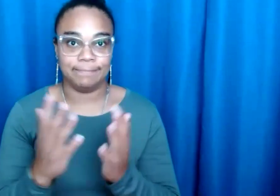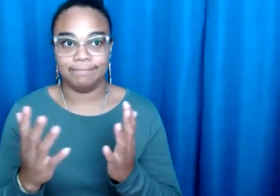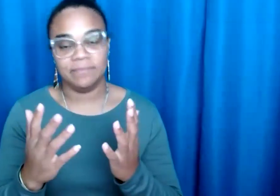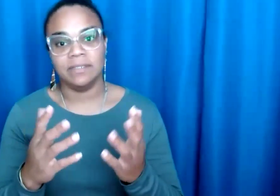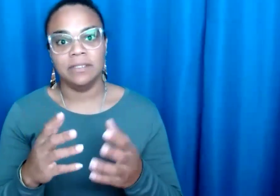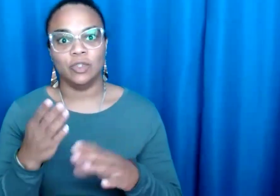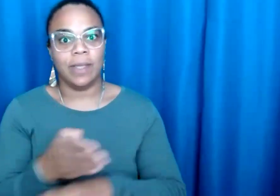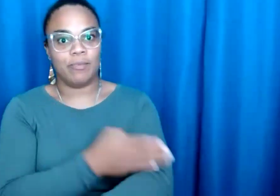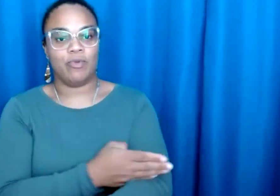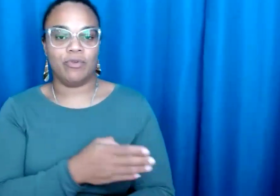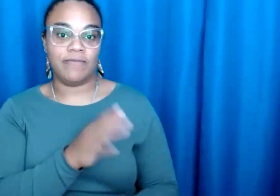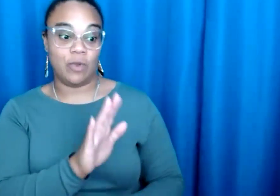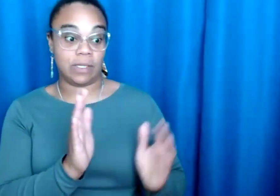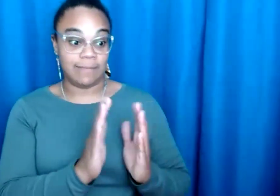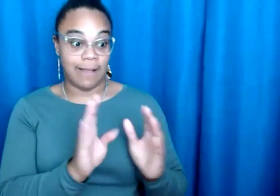of small businesses